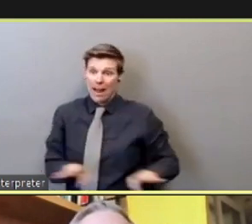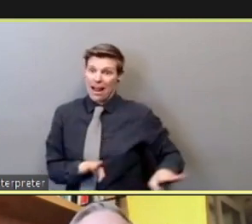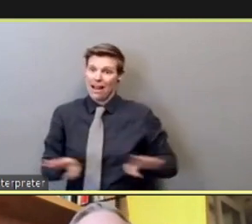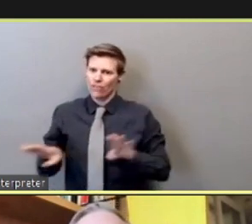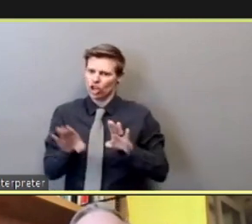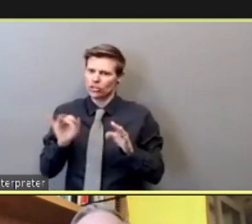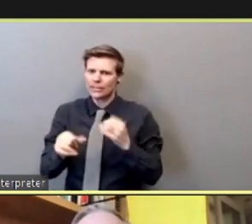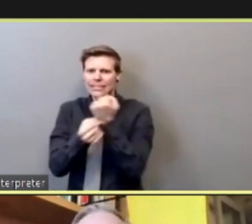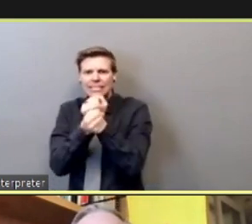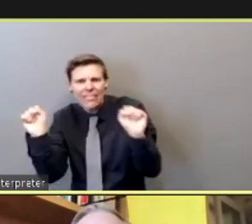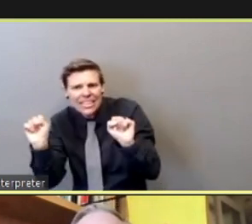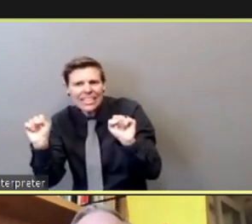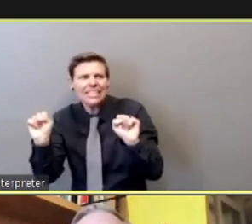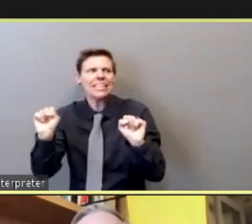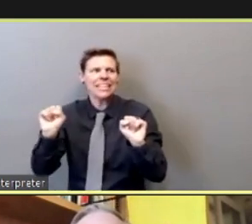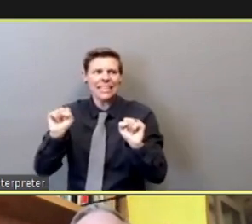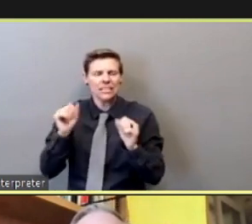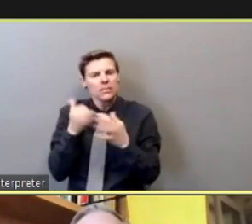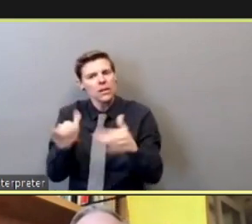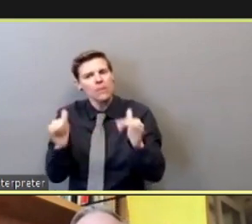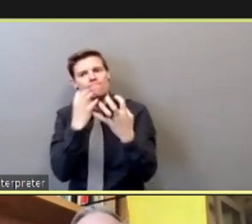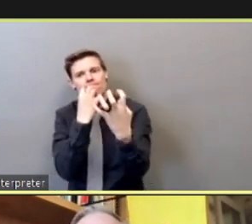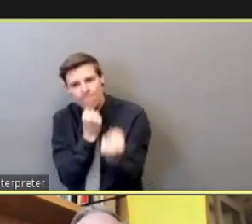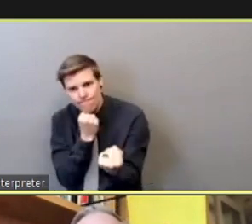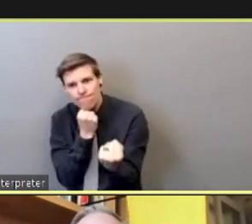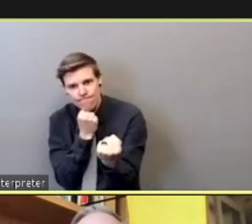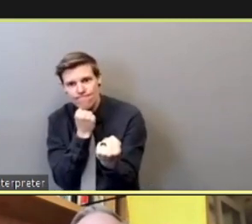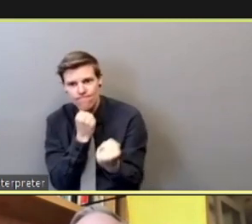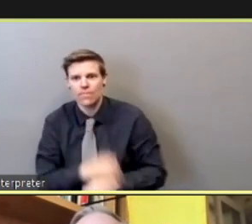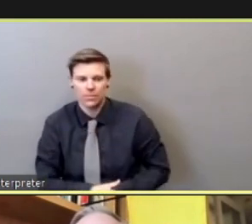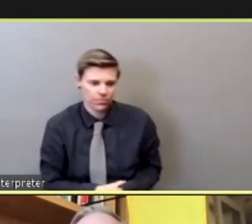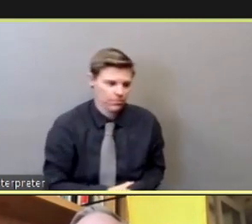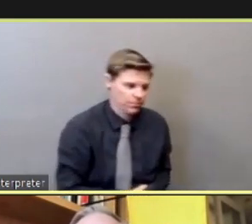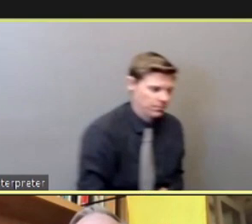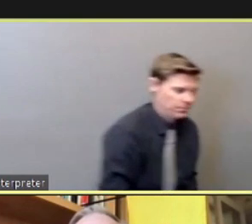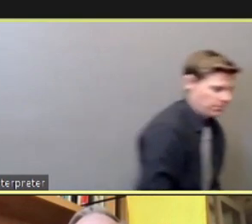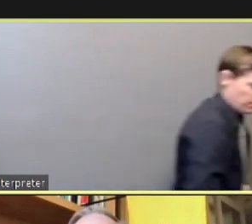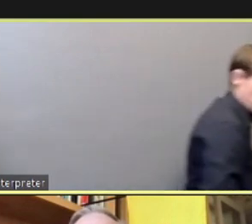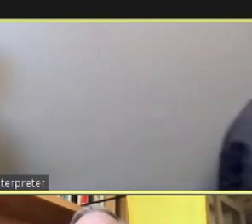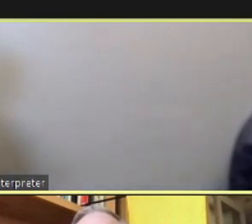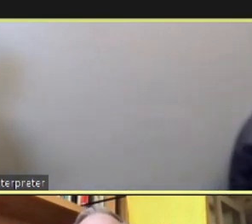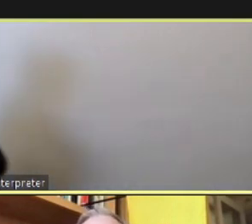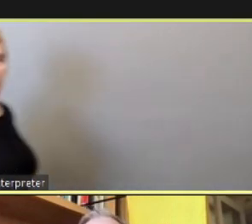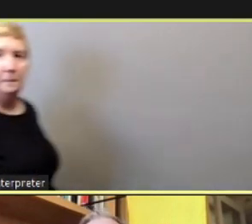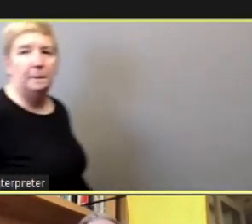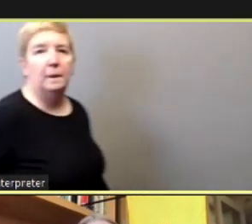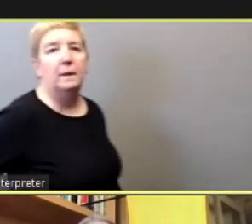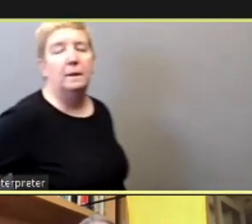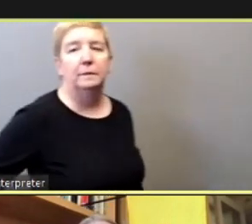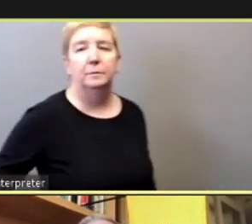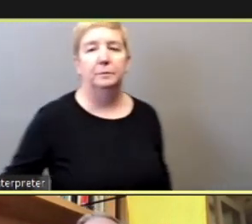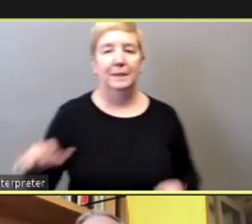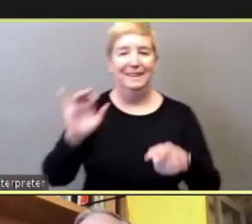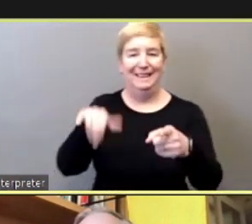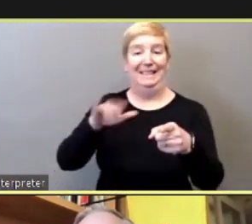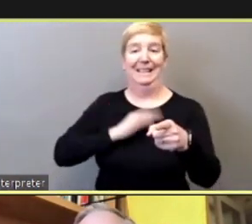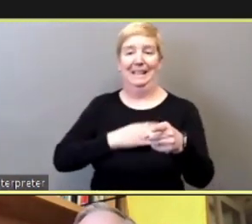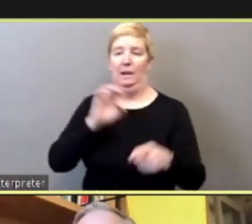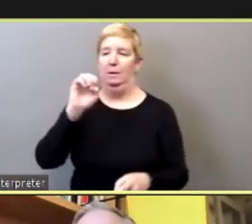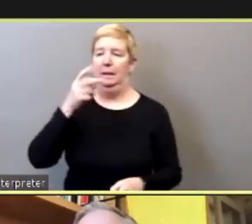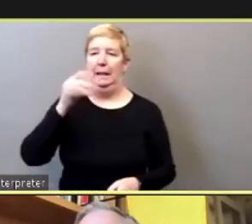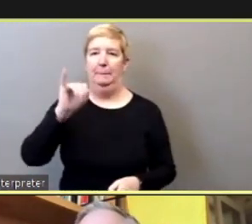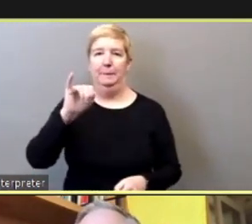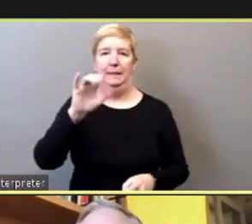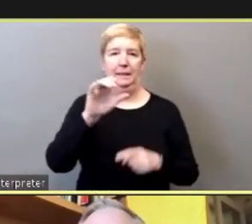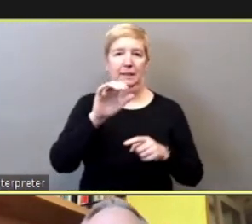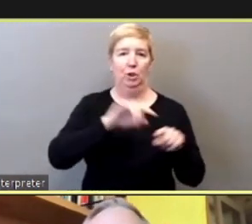Okay, so next, Alex. This is our epi curve that Christine's